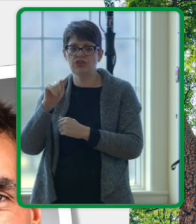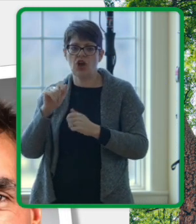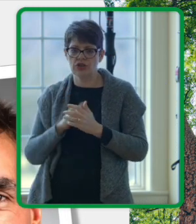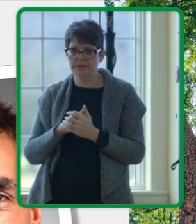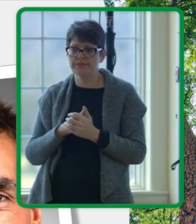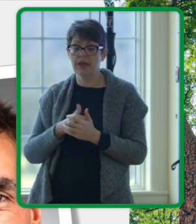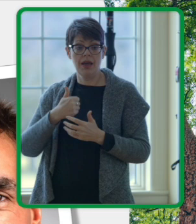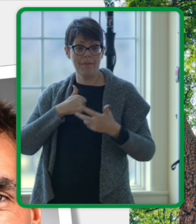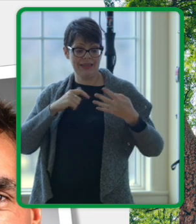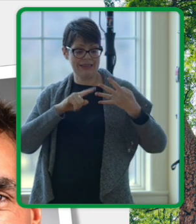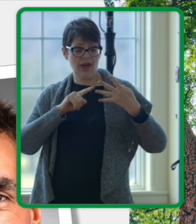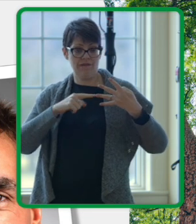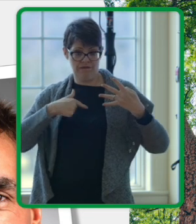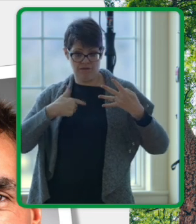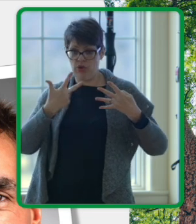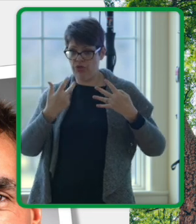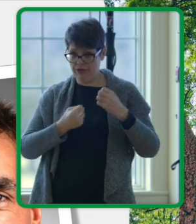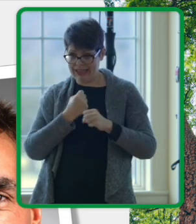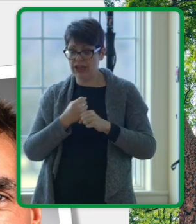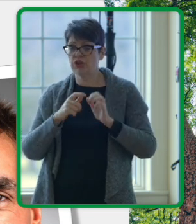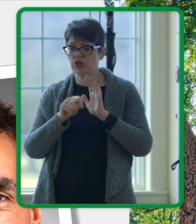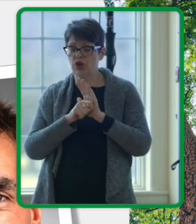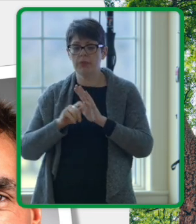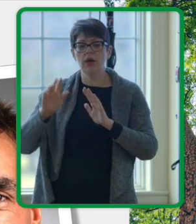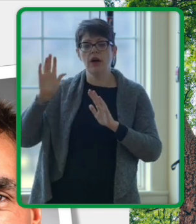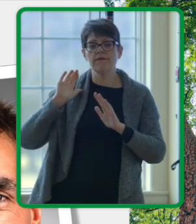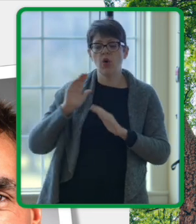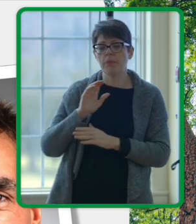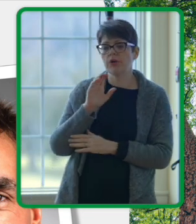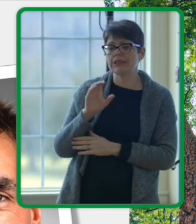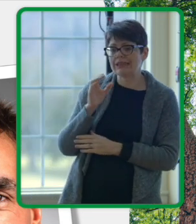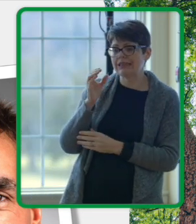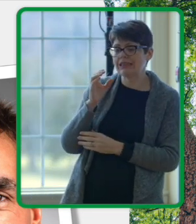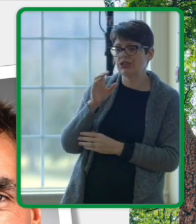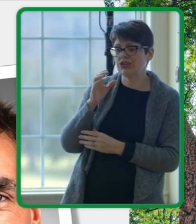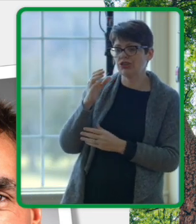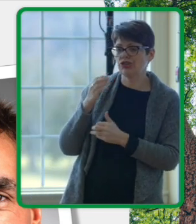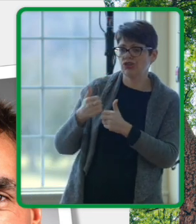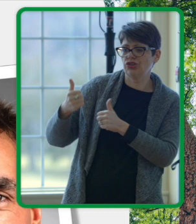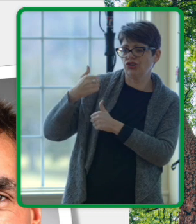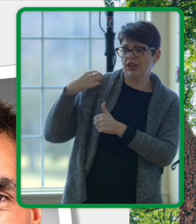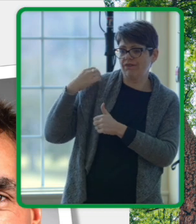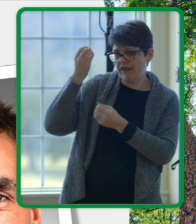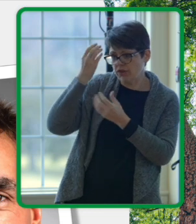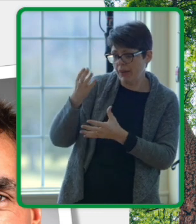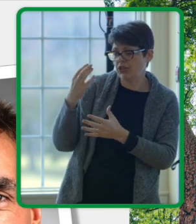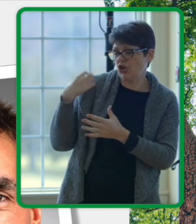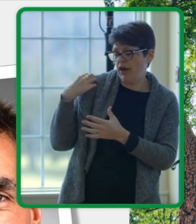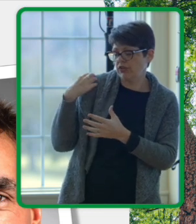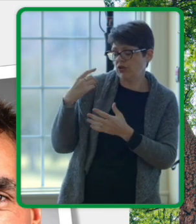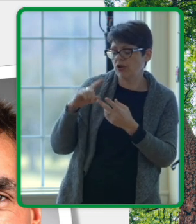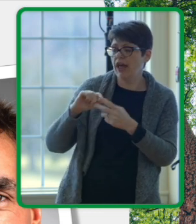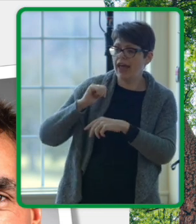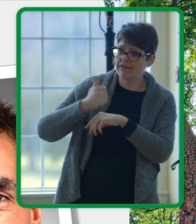Myself for a 3-year term. I was former Chief Information Officer at GE Plastics in Sabic and founder and